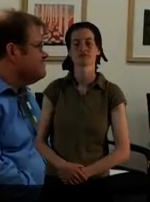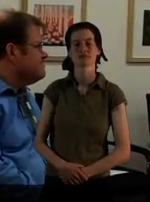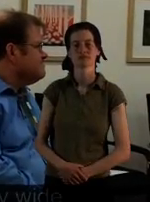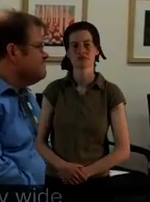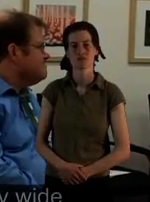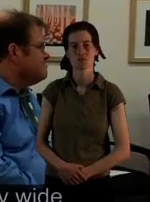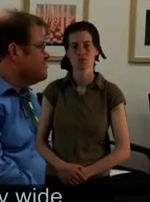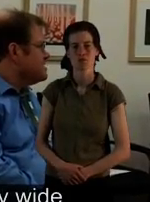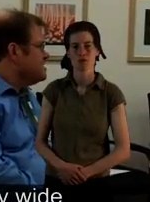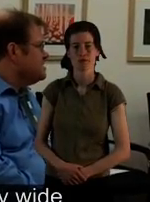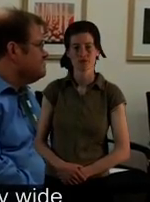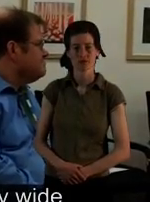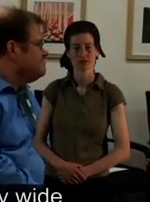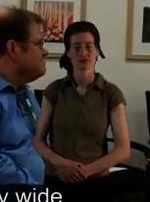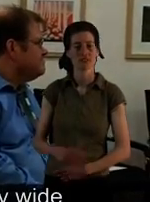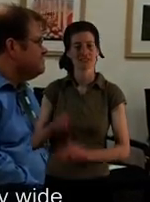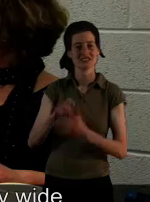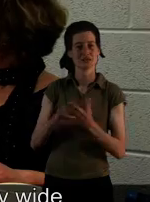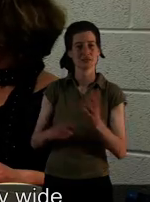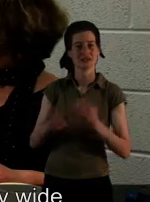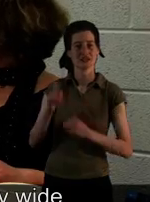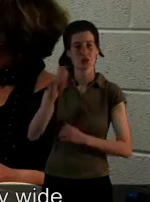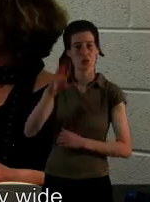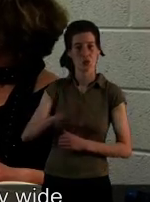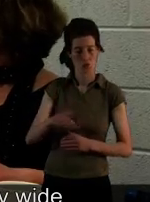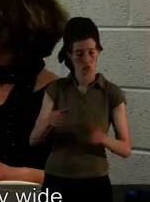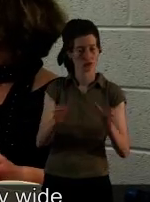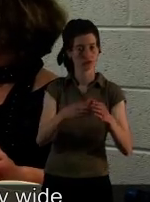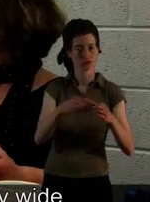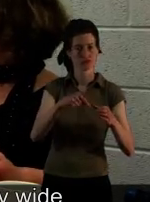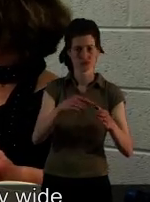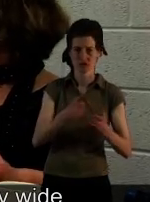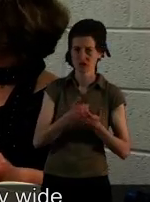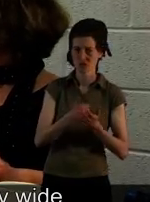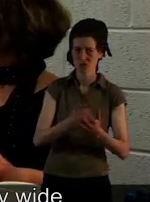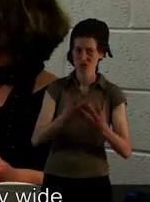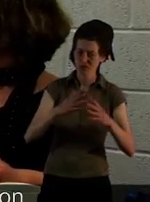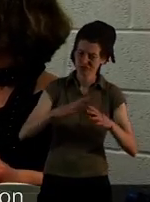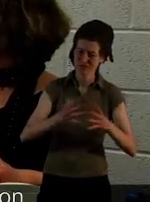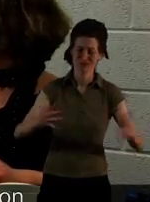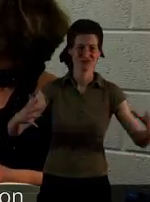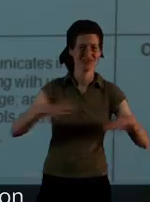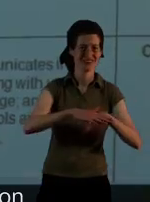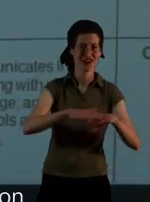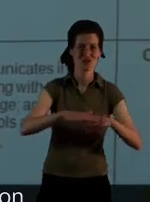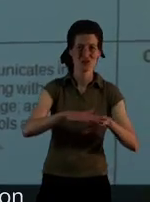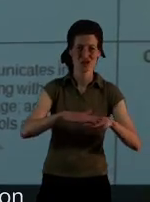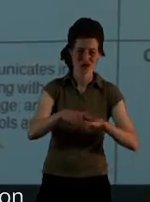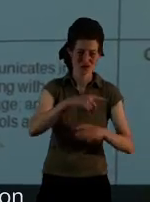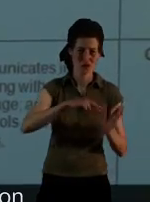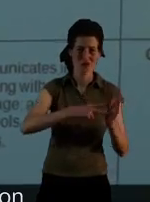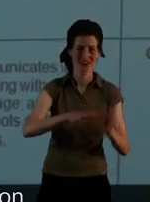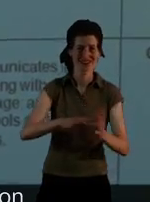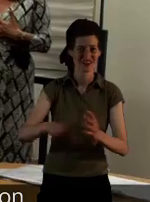an organisation. Disability Cornwall supports a county-wide network of user-led organisations and invited members